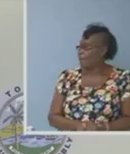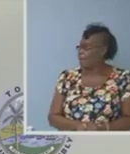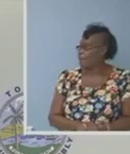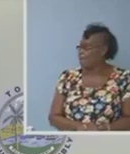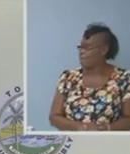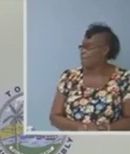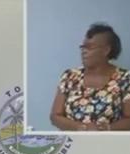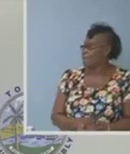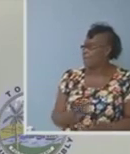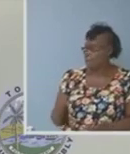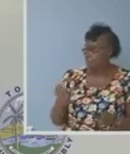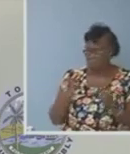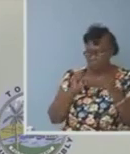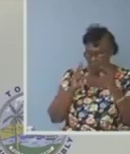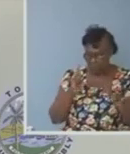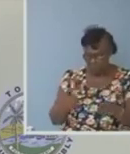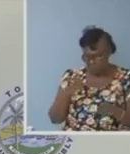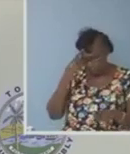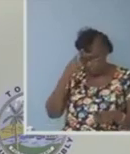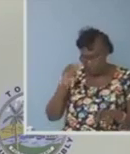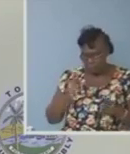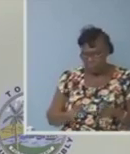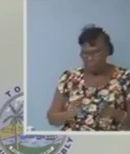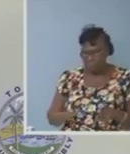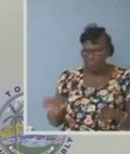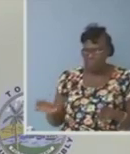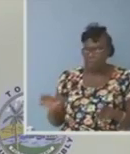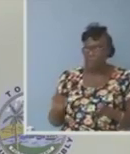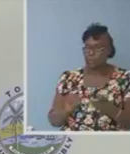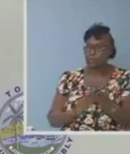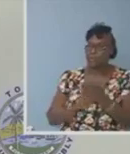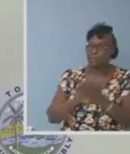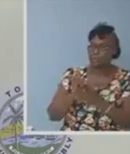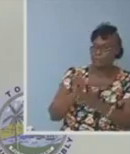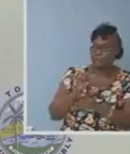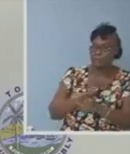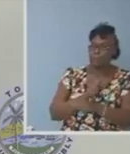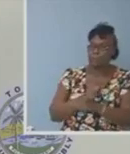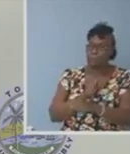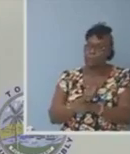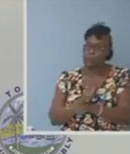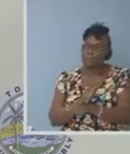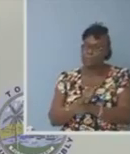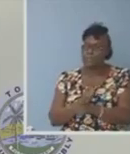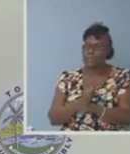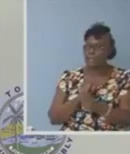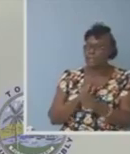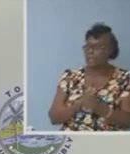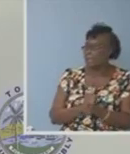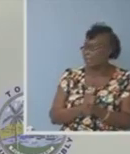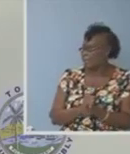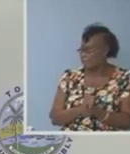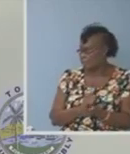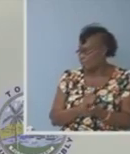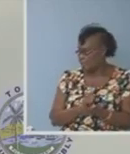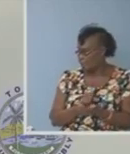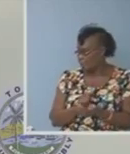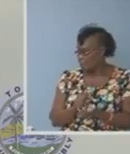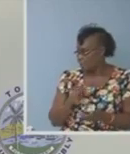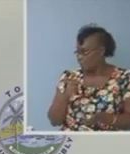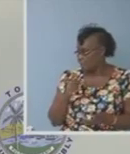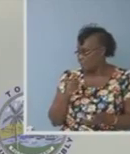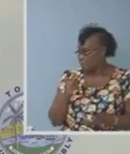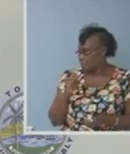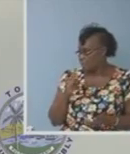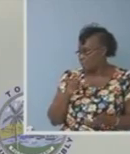an opportunity for students to develop their word processing skills. As many of you may know, we are